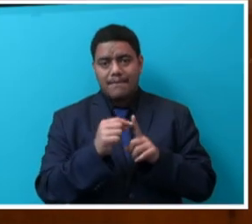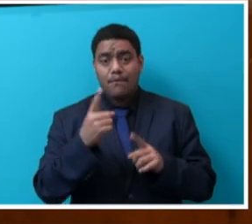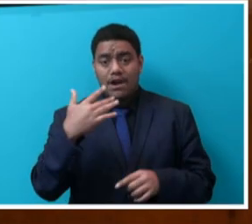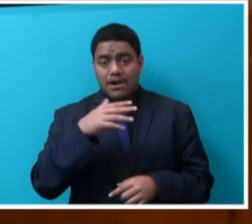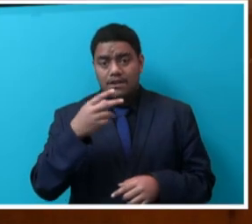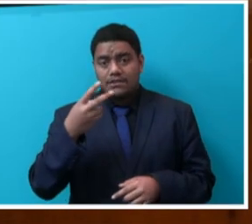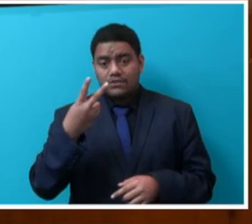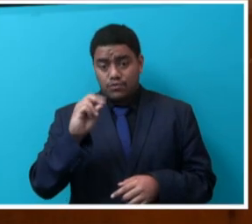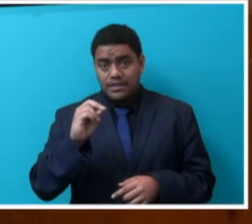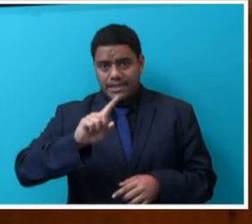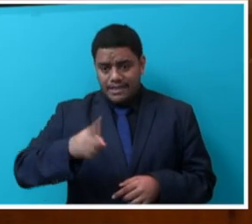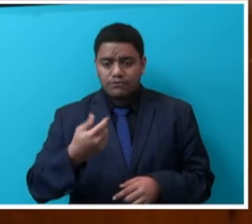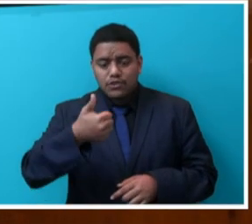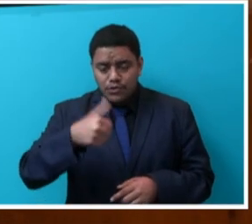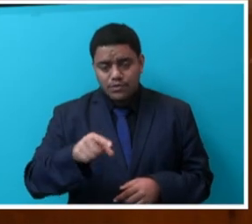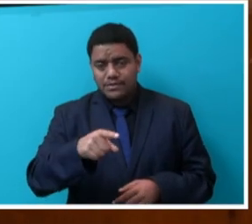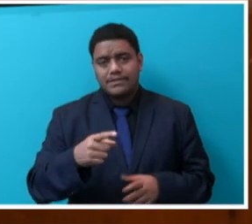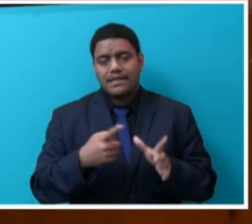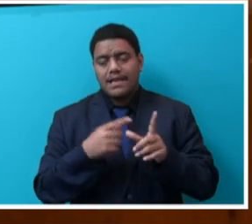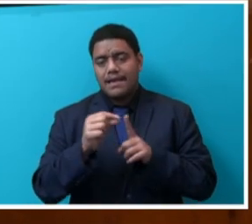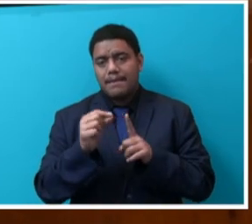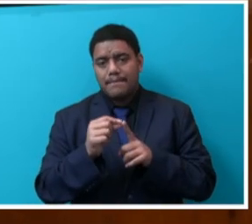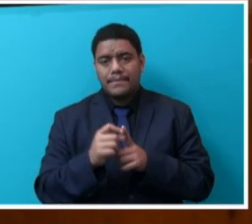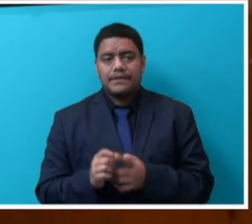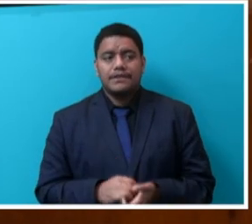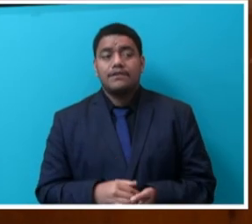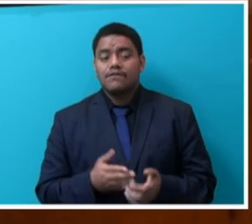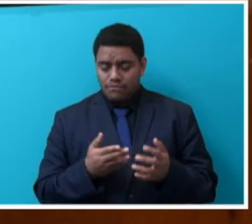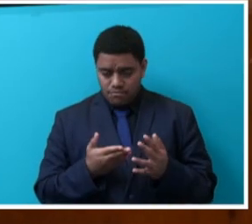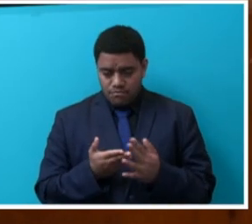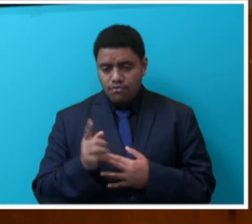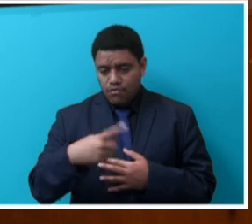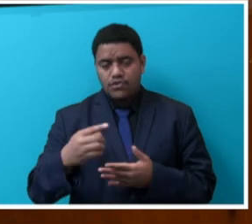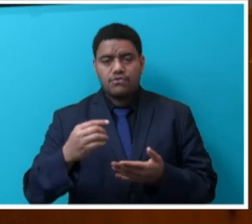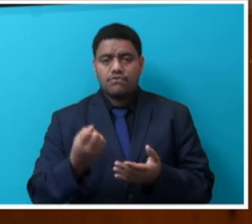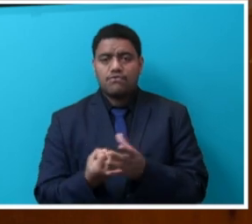active users, a number that is expected to continue growing.